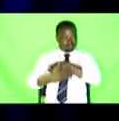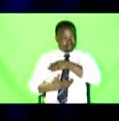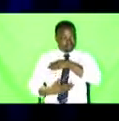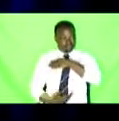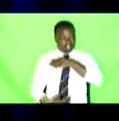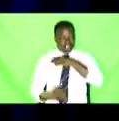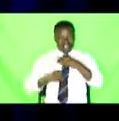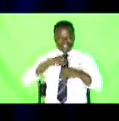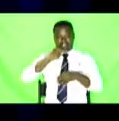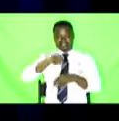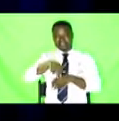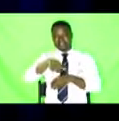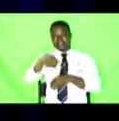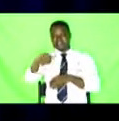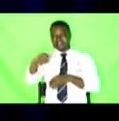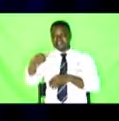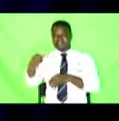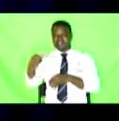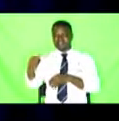bleed. I need no